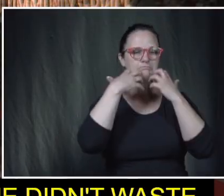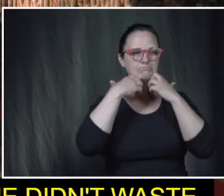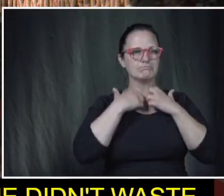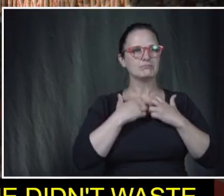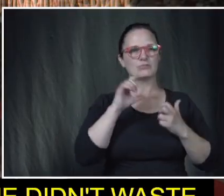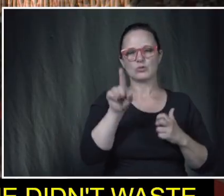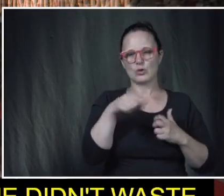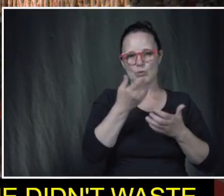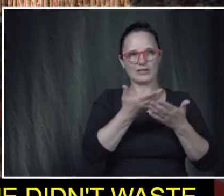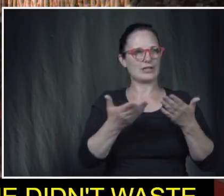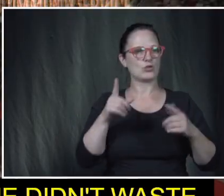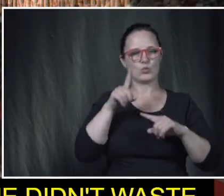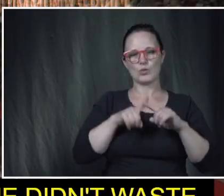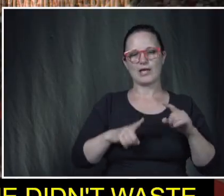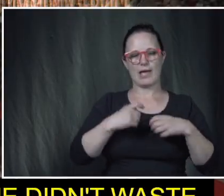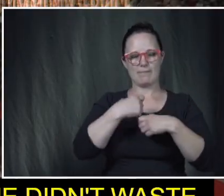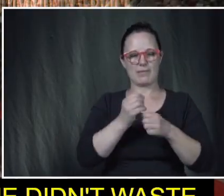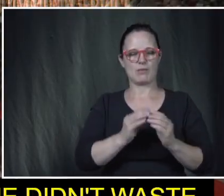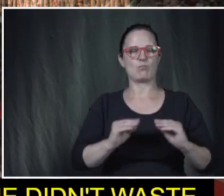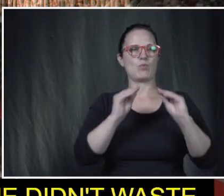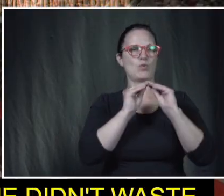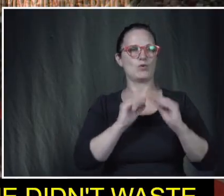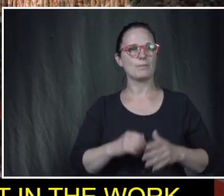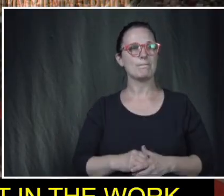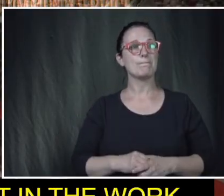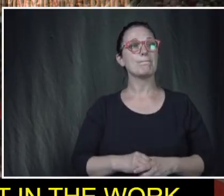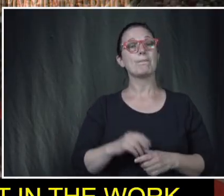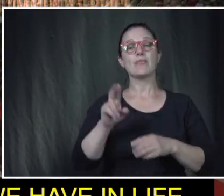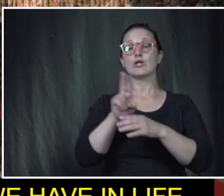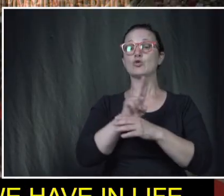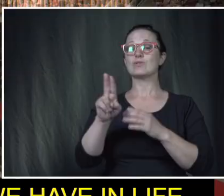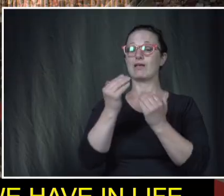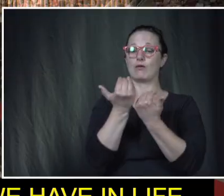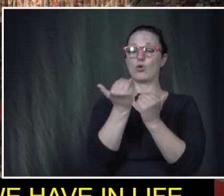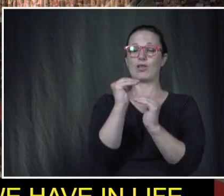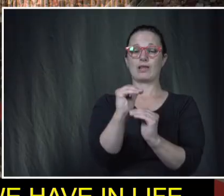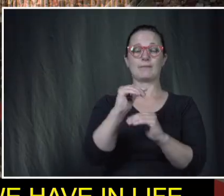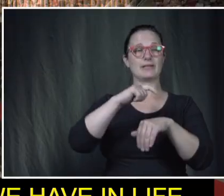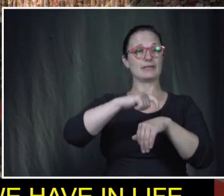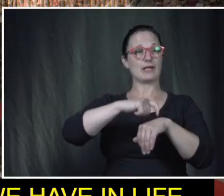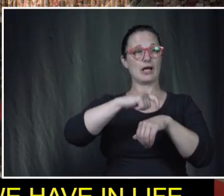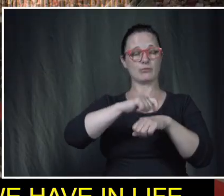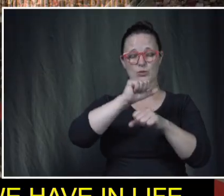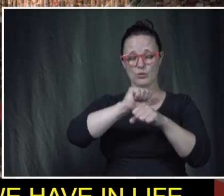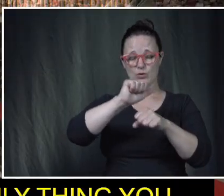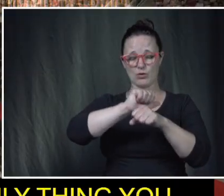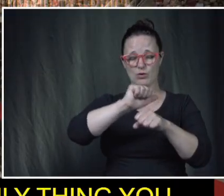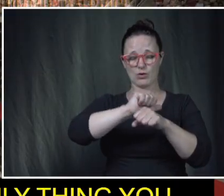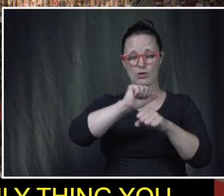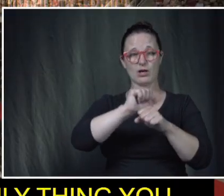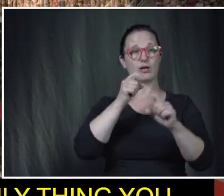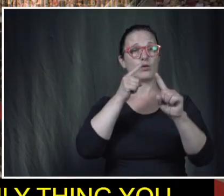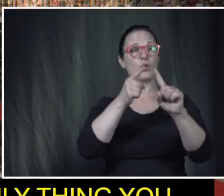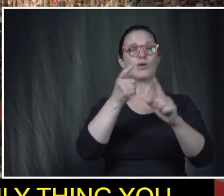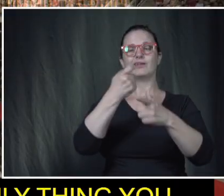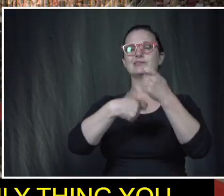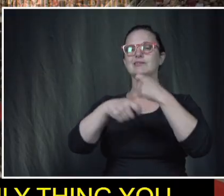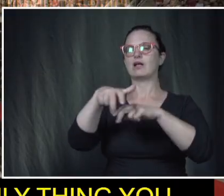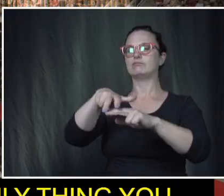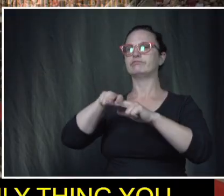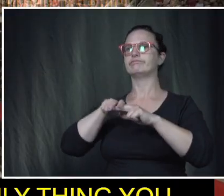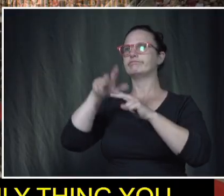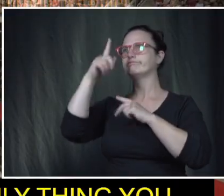that you can't make more of. Using the limited time you have to work towards your goals instead of just imagining